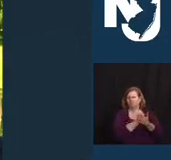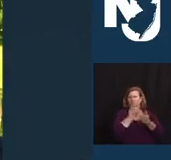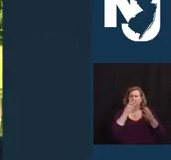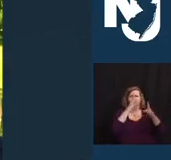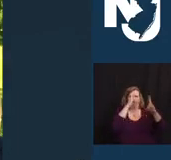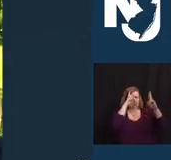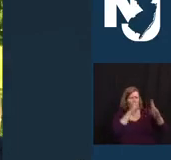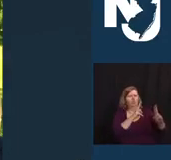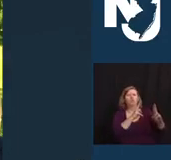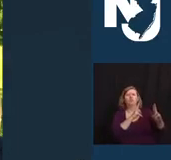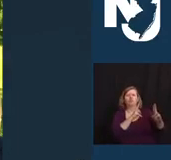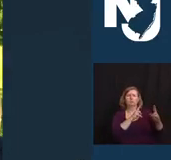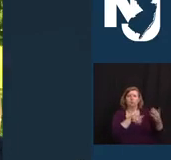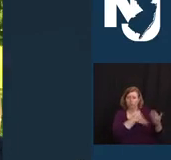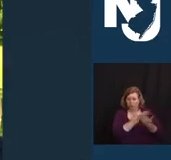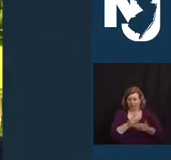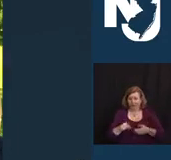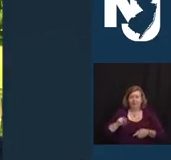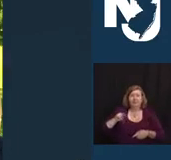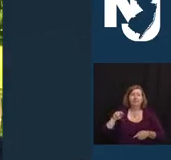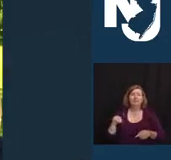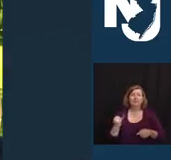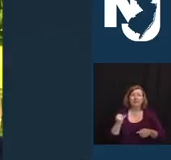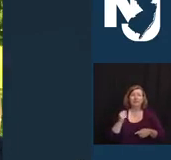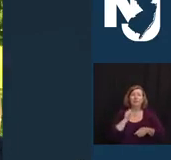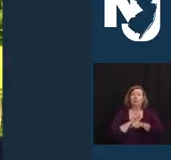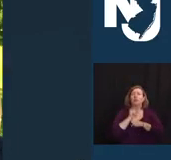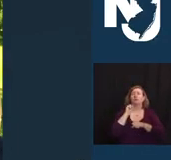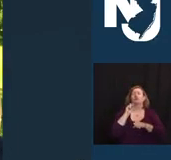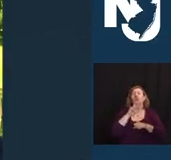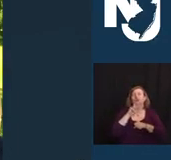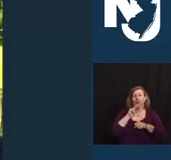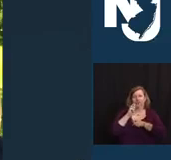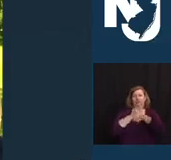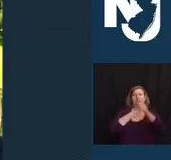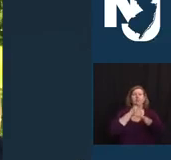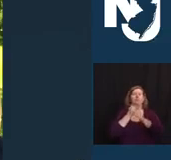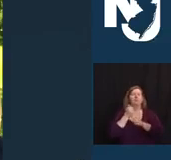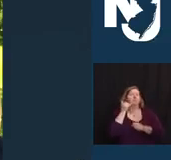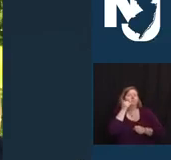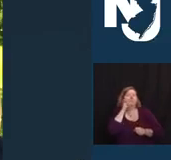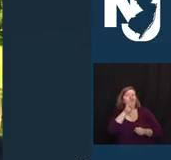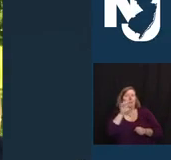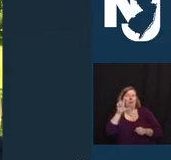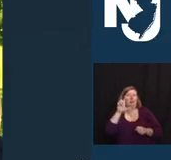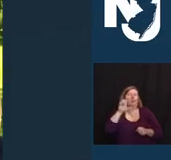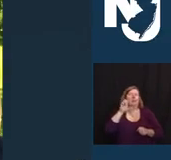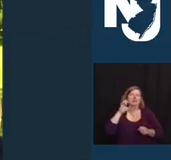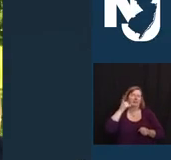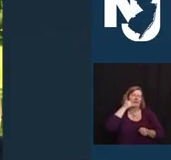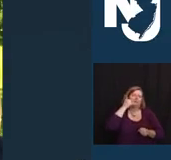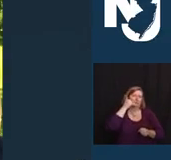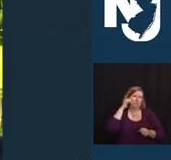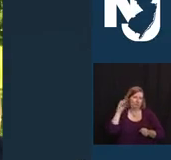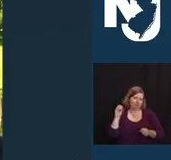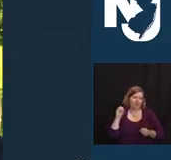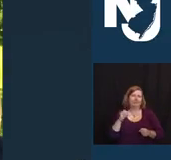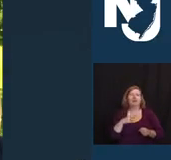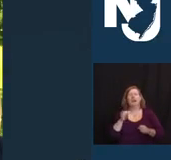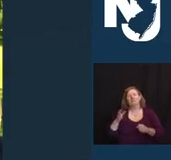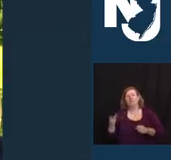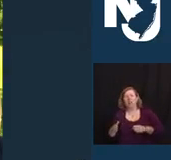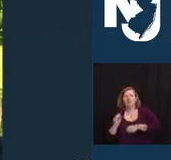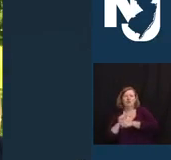return, he embarked on a 3 decades-long career with Bell Telephone, while also working on the side for Premier Electric in